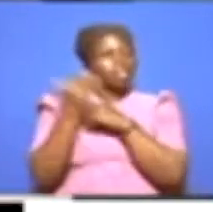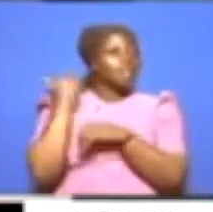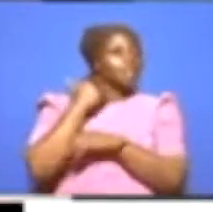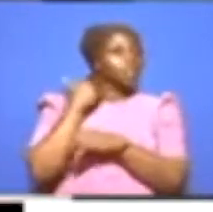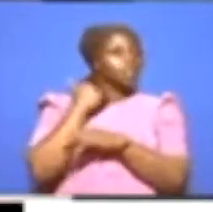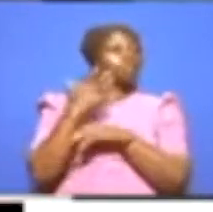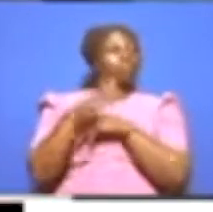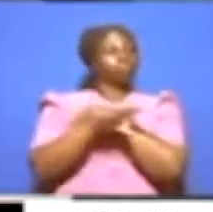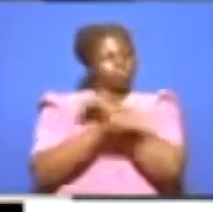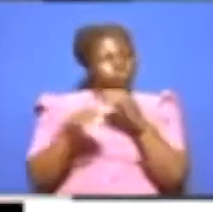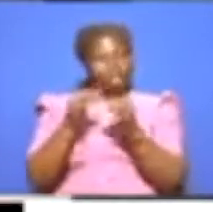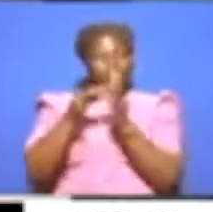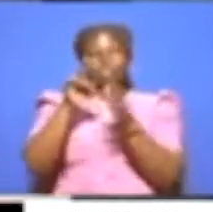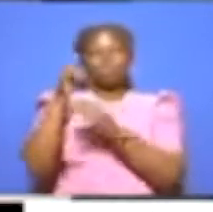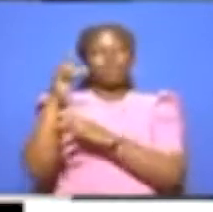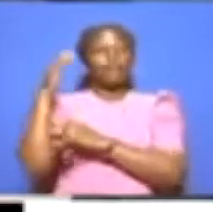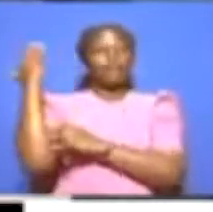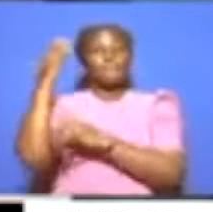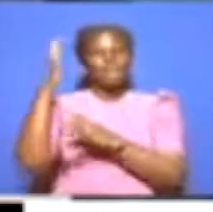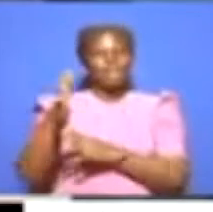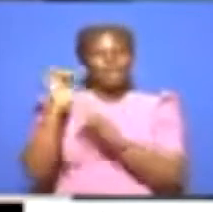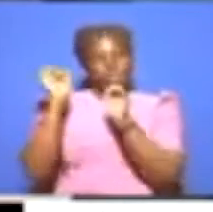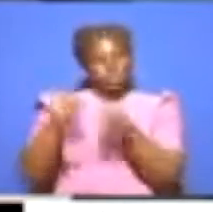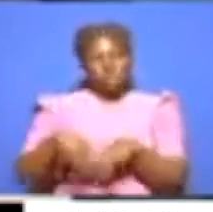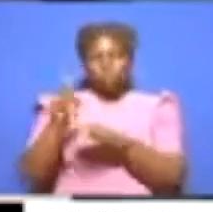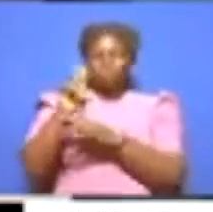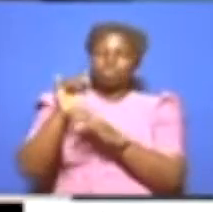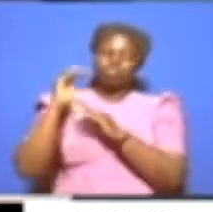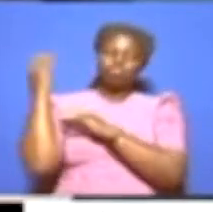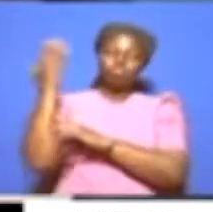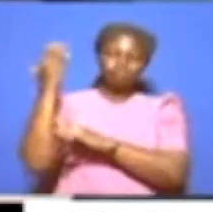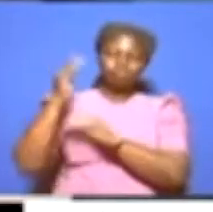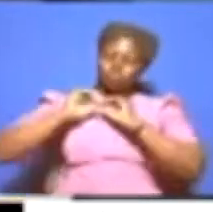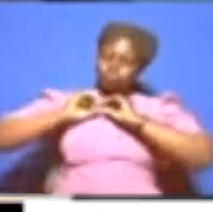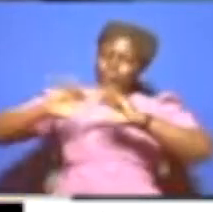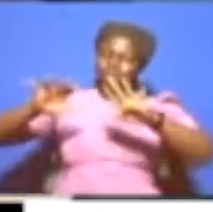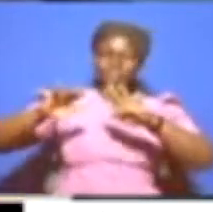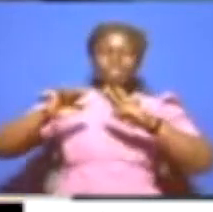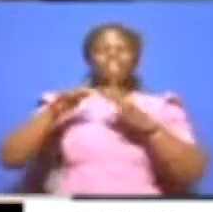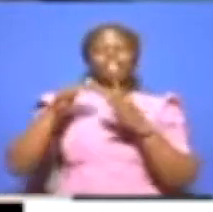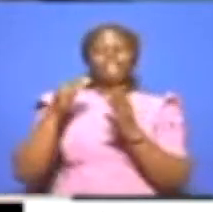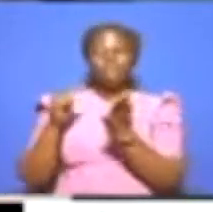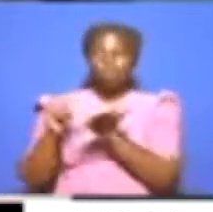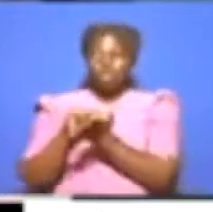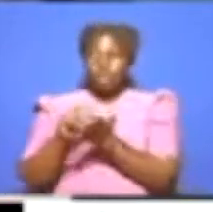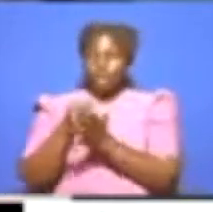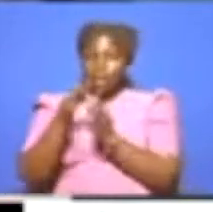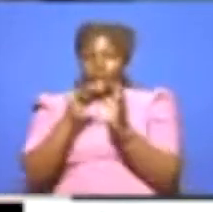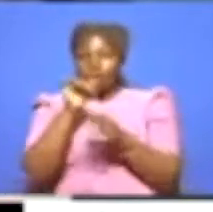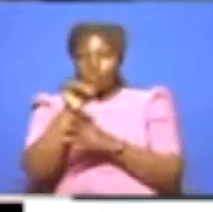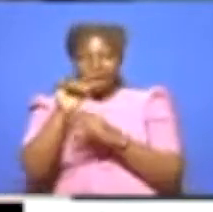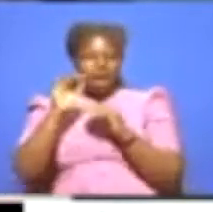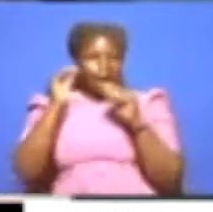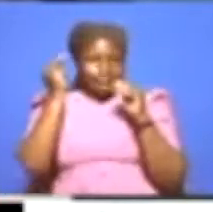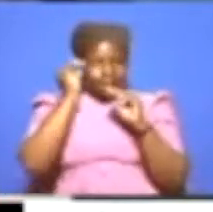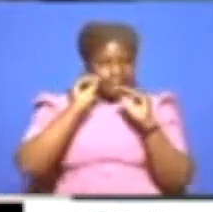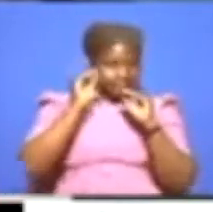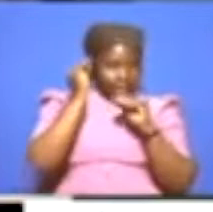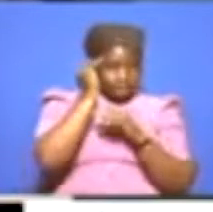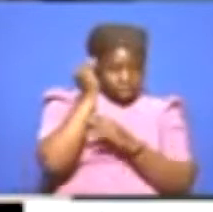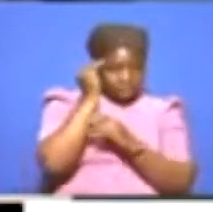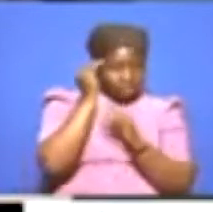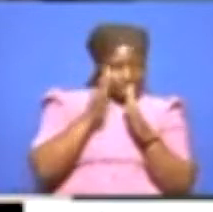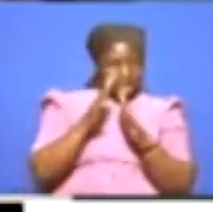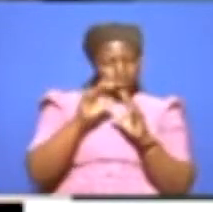word of God. If you're an educator and so forth, if you're police, you'd be there chasing criminals. So the idea is people have